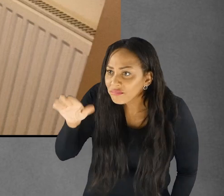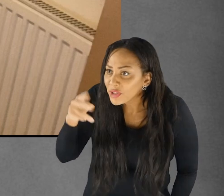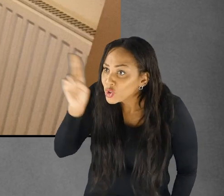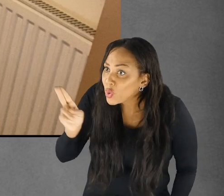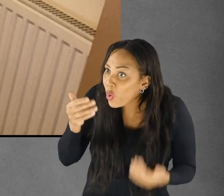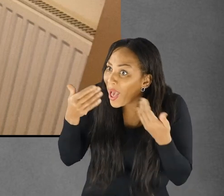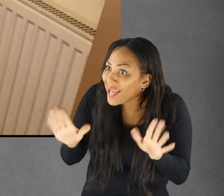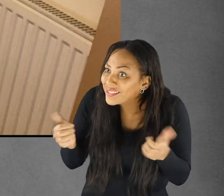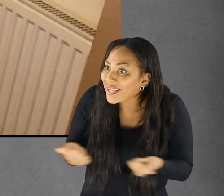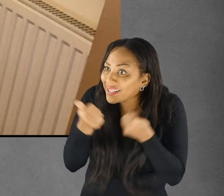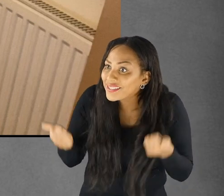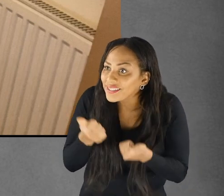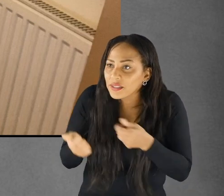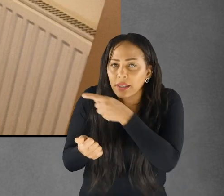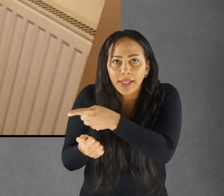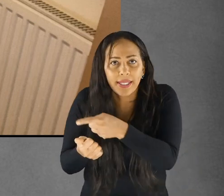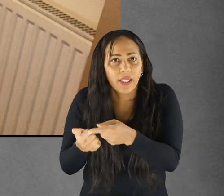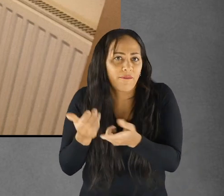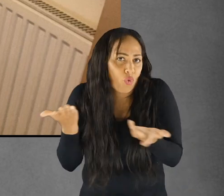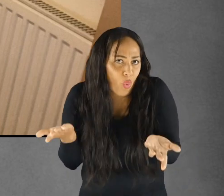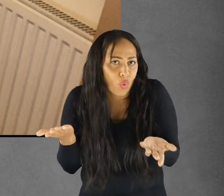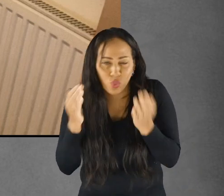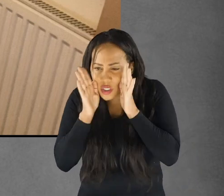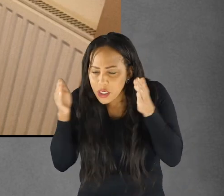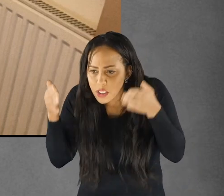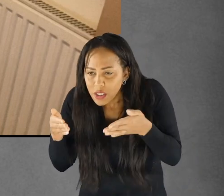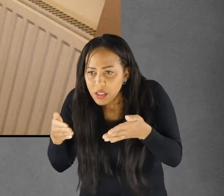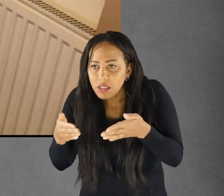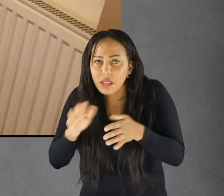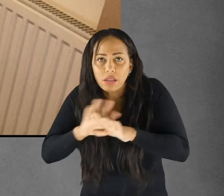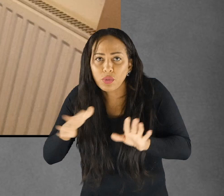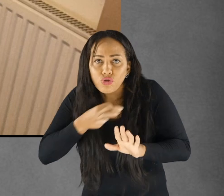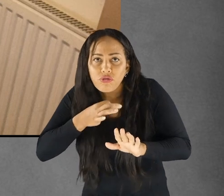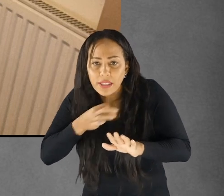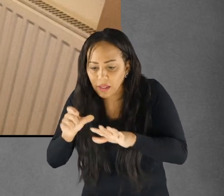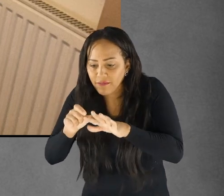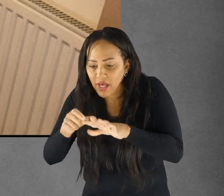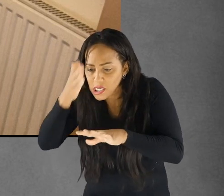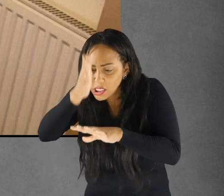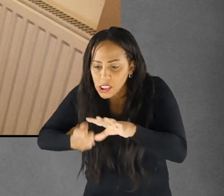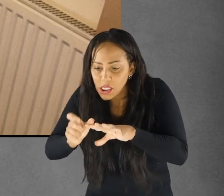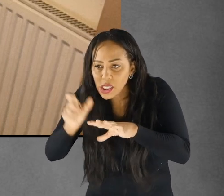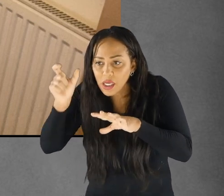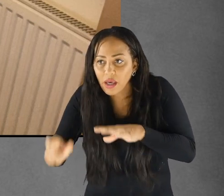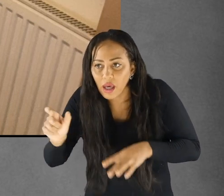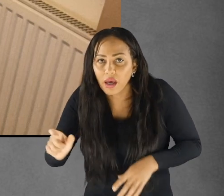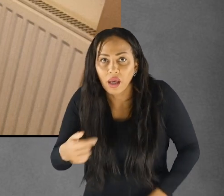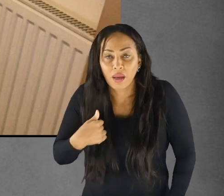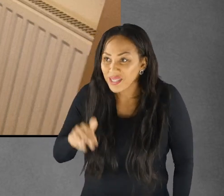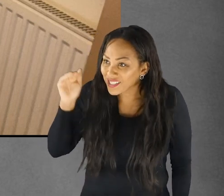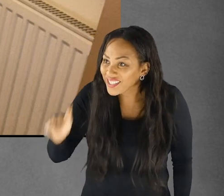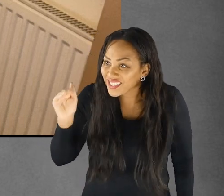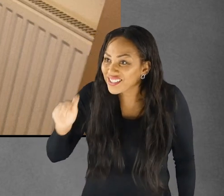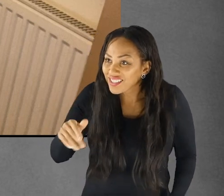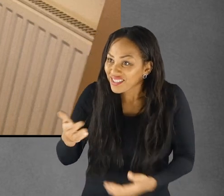had in fact ended. He was, of course, concentrating on making sure he didn't chop off one of his fingers, but